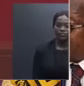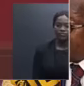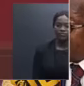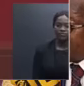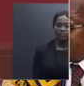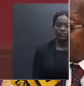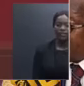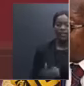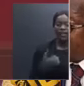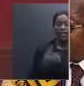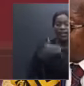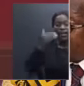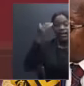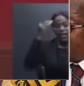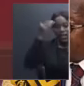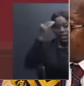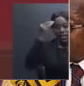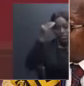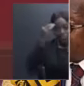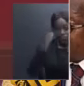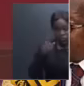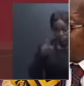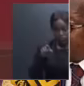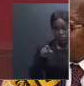I know he's your colleague,